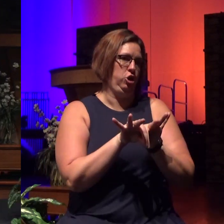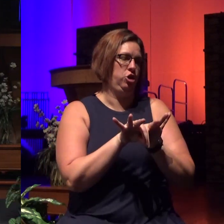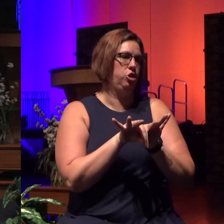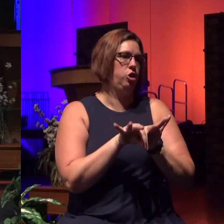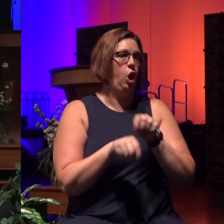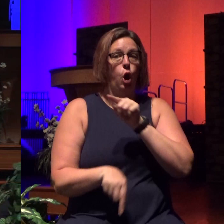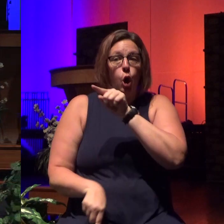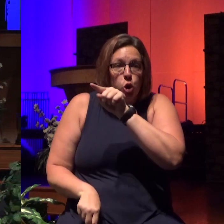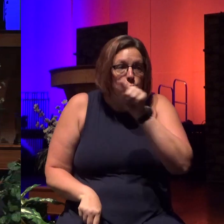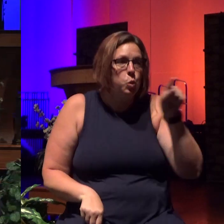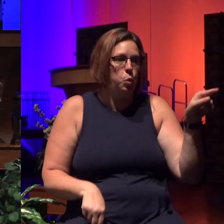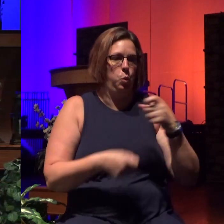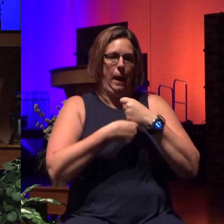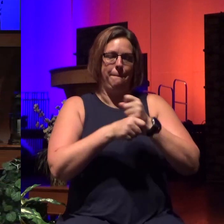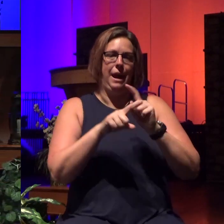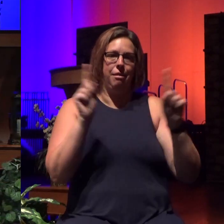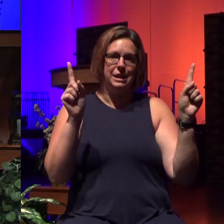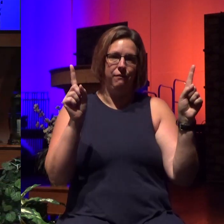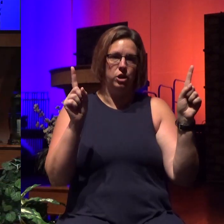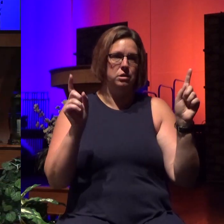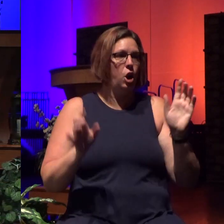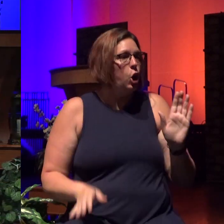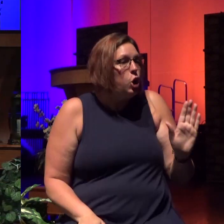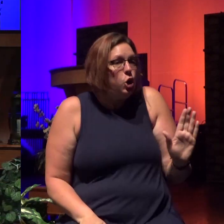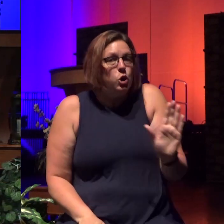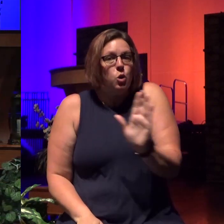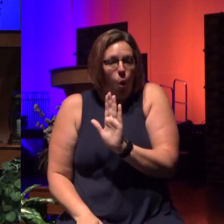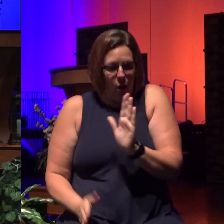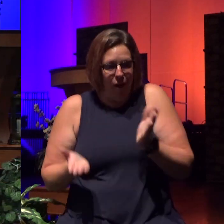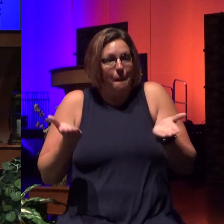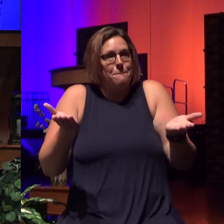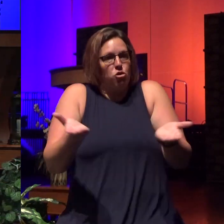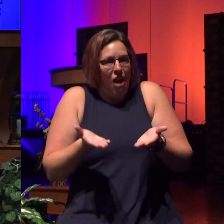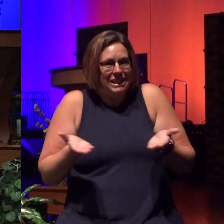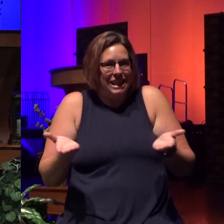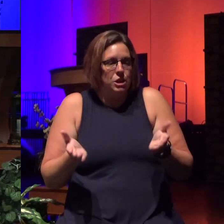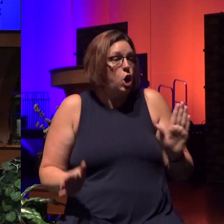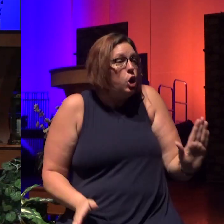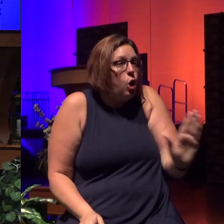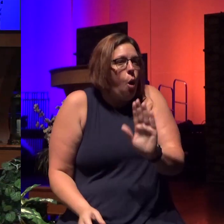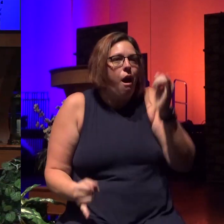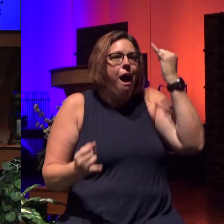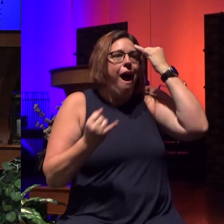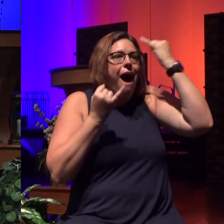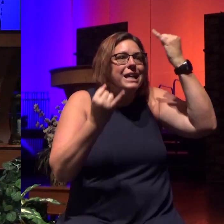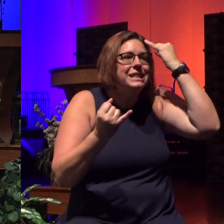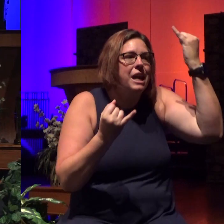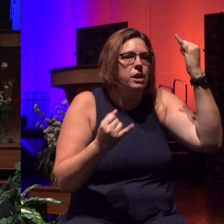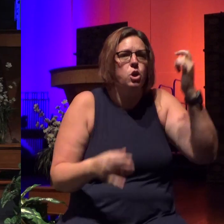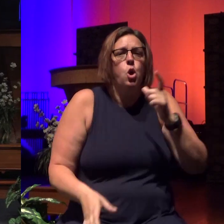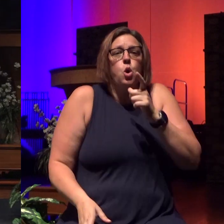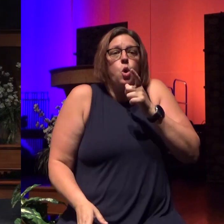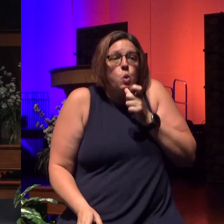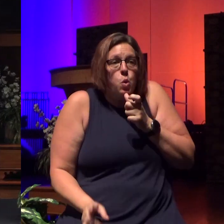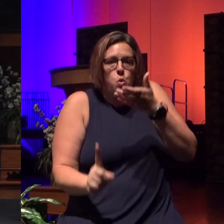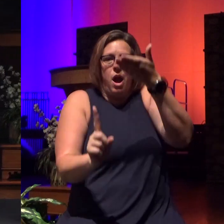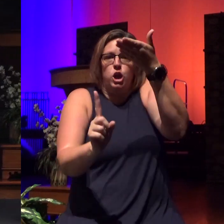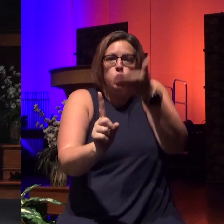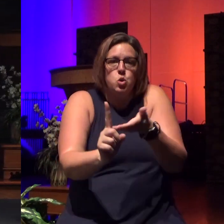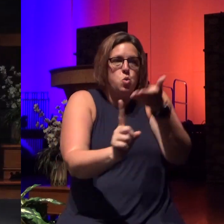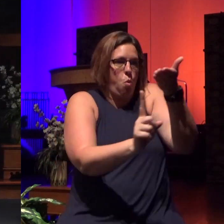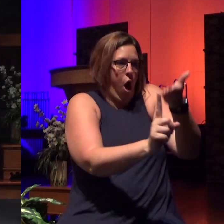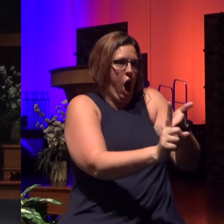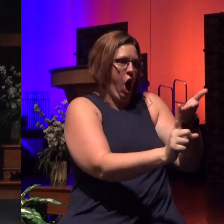difference. Your presence matters. Your ideas matter. Who you are